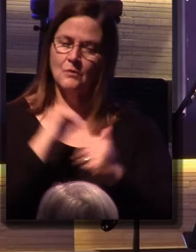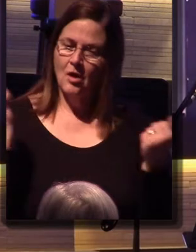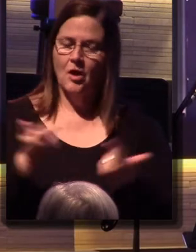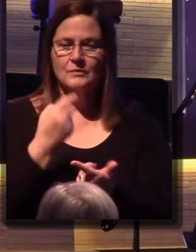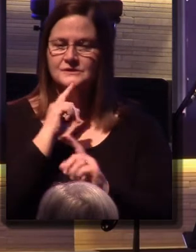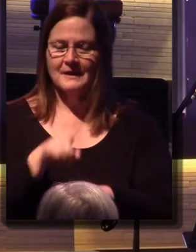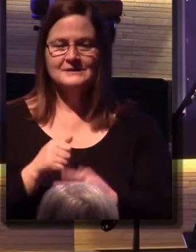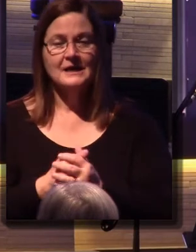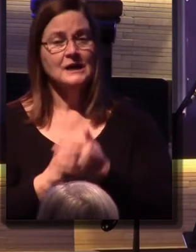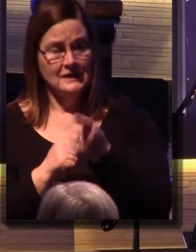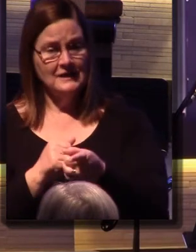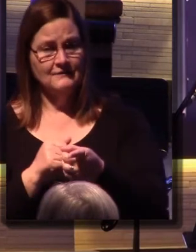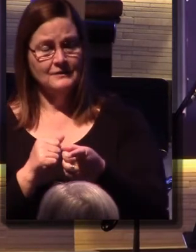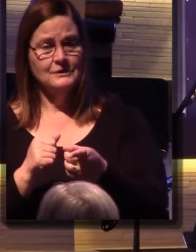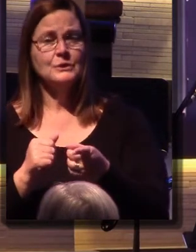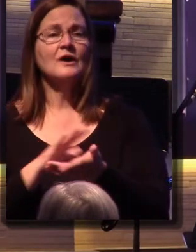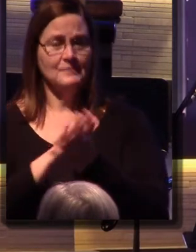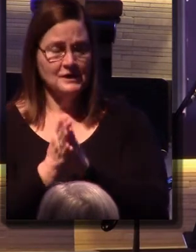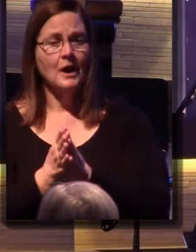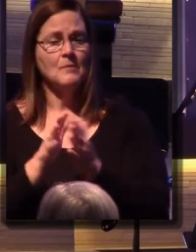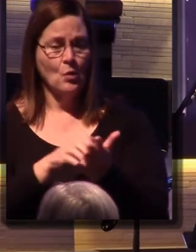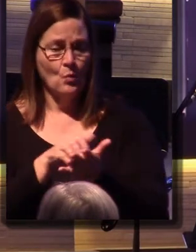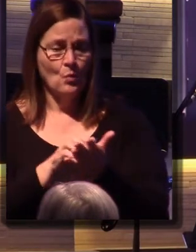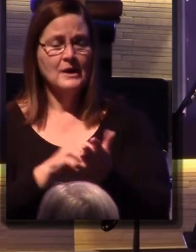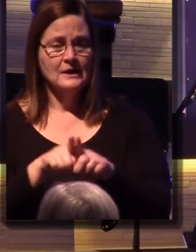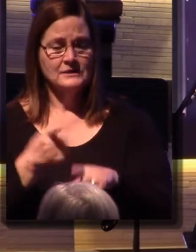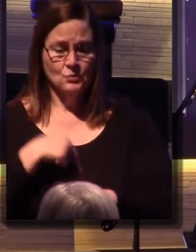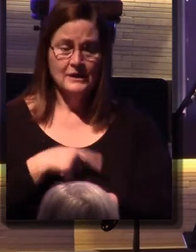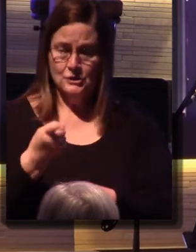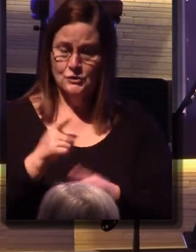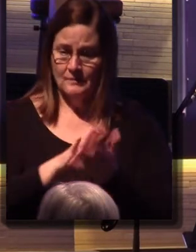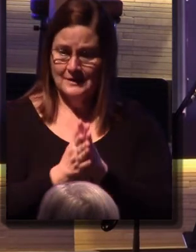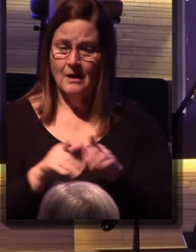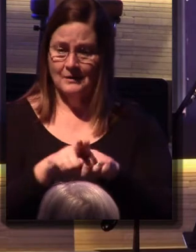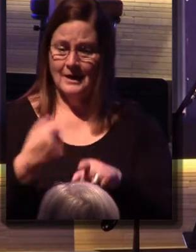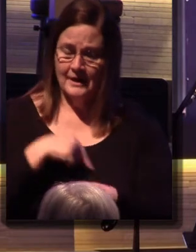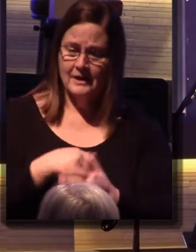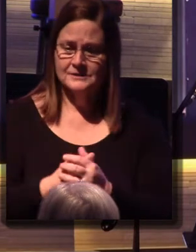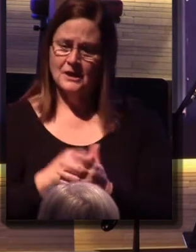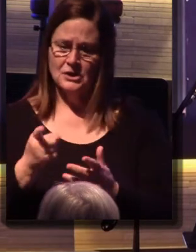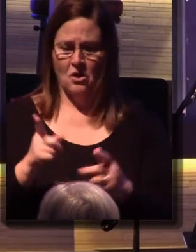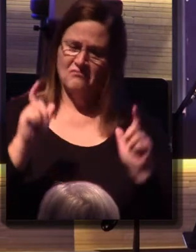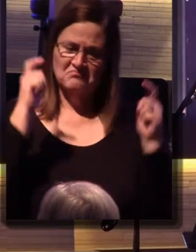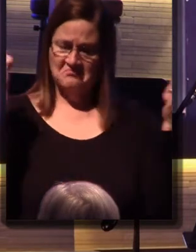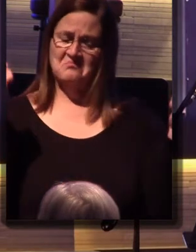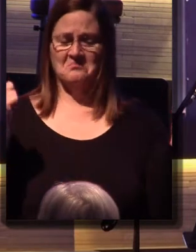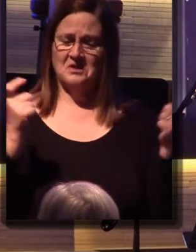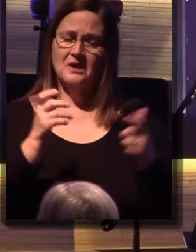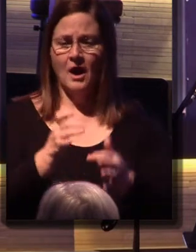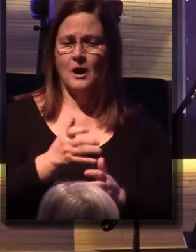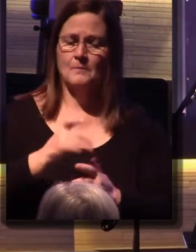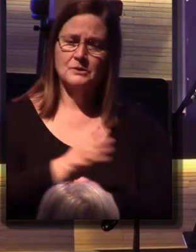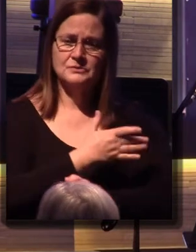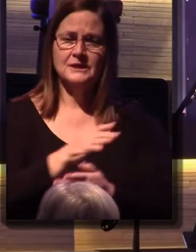all respond and say to you, even you have been made weak as we, for you have become like us. Your pomp and